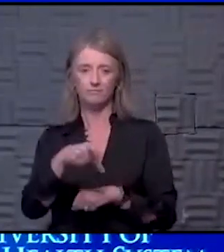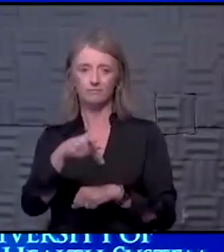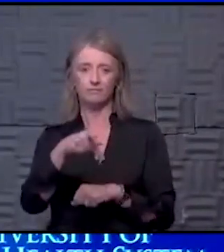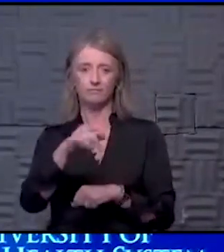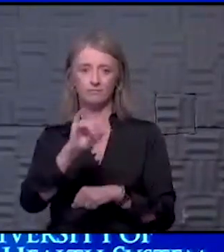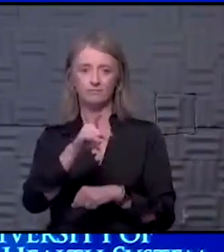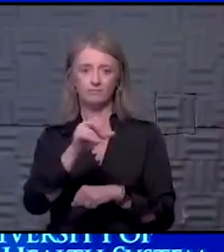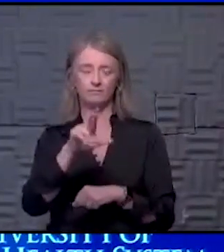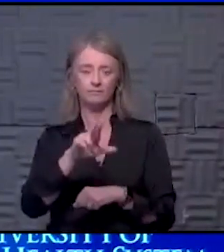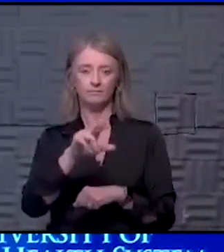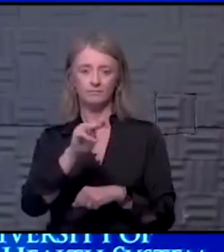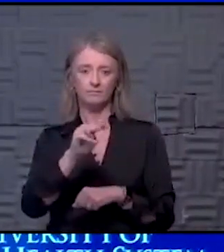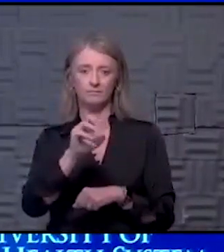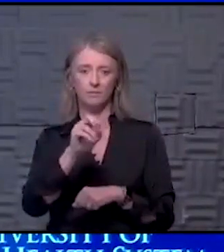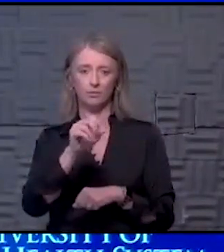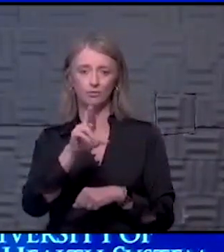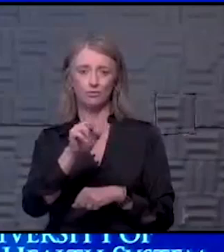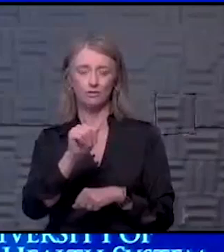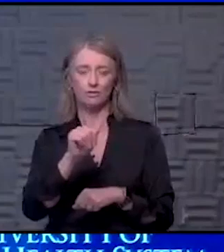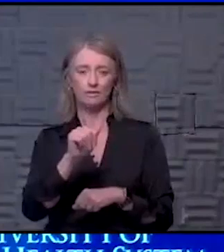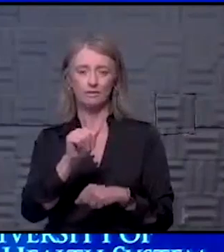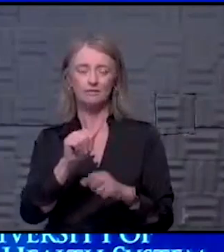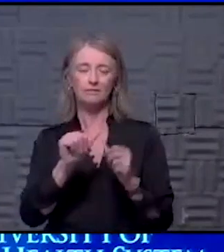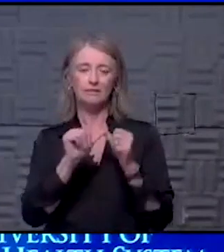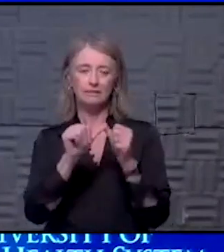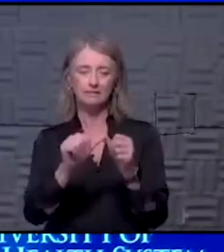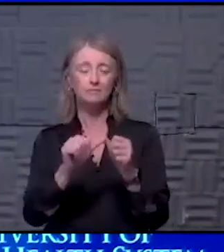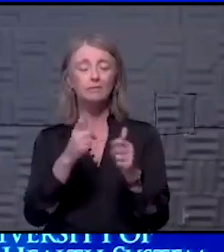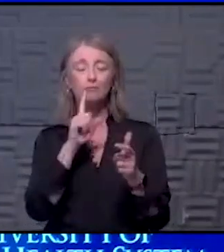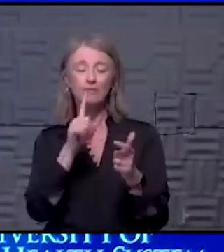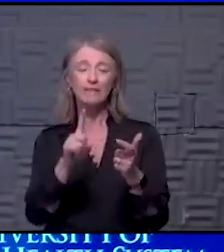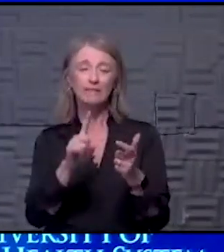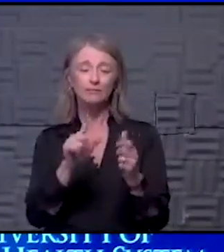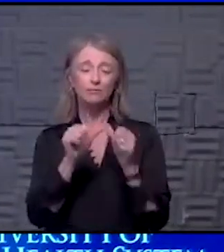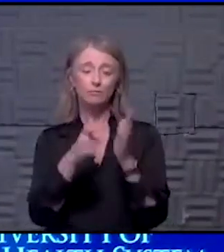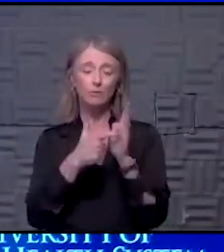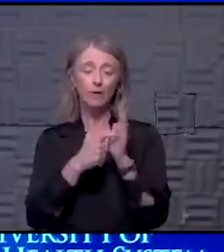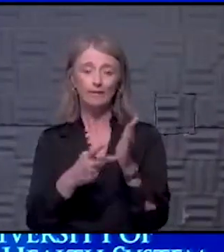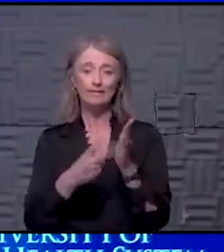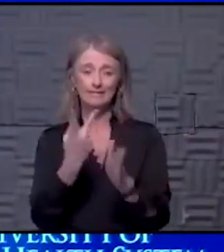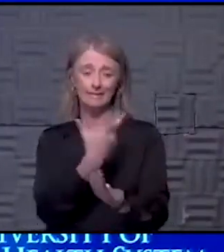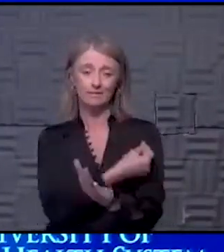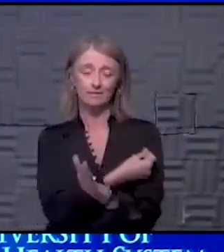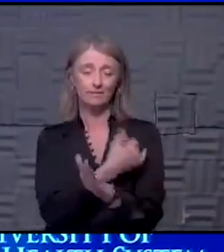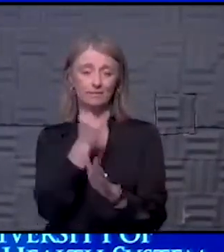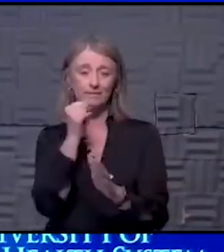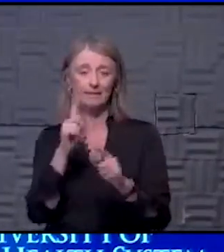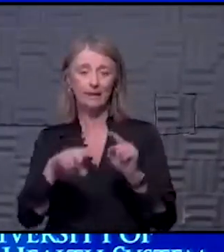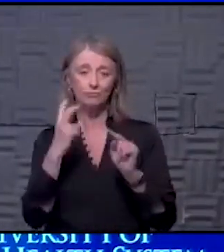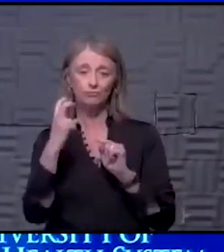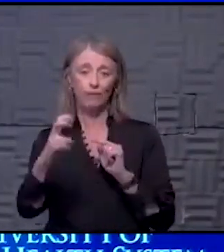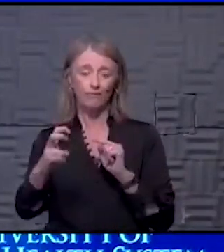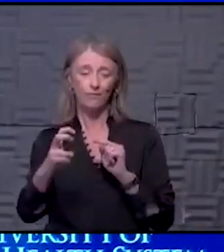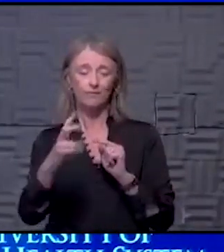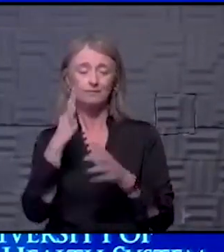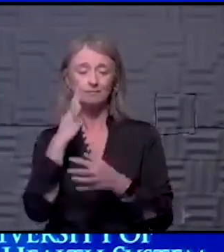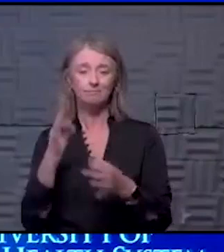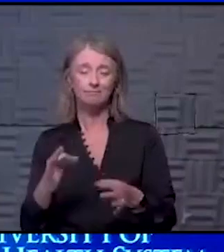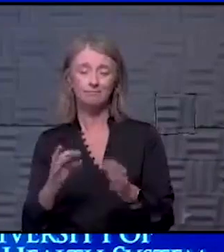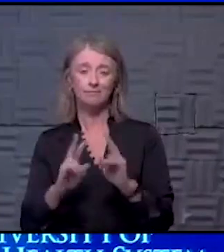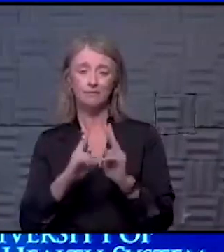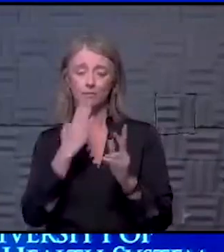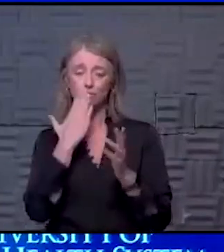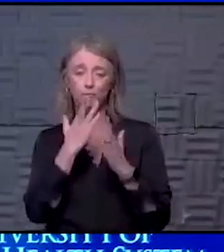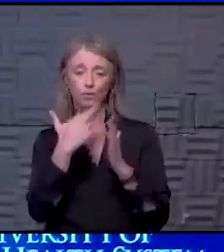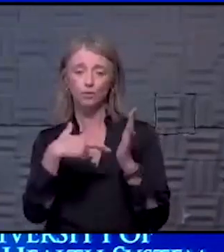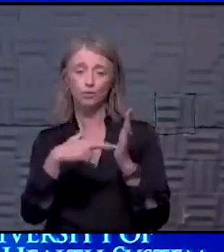a Moderna, which require a sort of a second injection appointment for those who may not be able to travel. That's definitely a very good